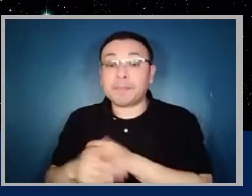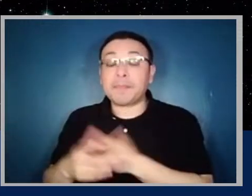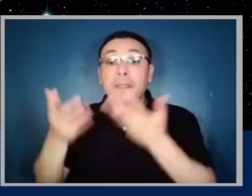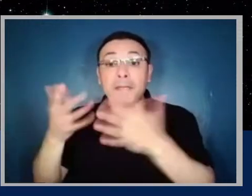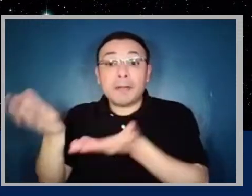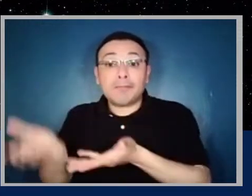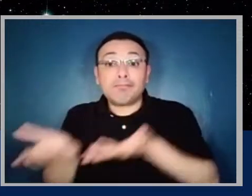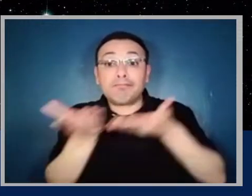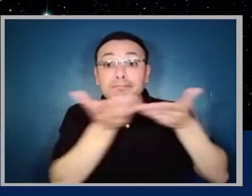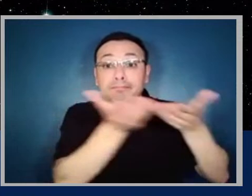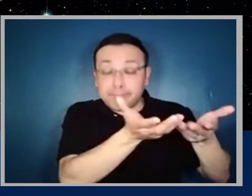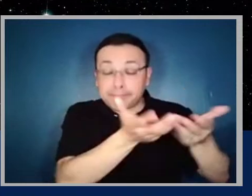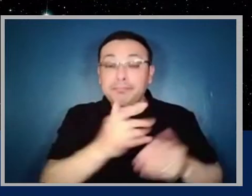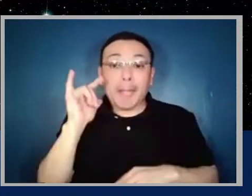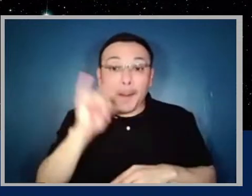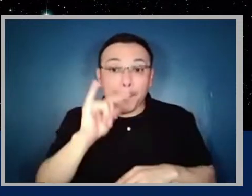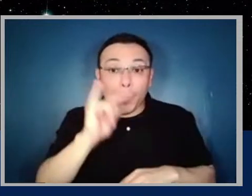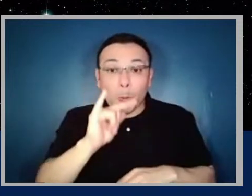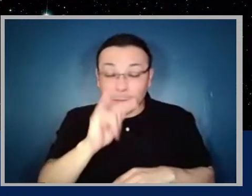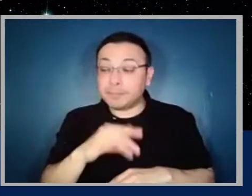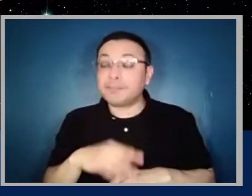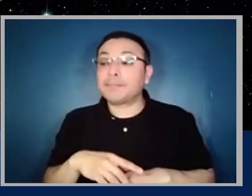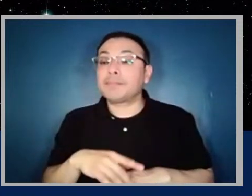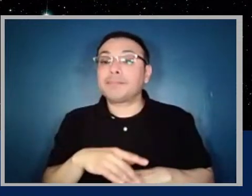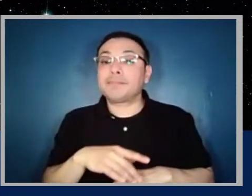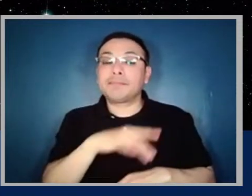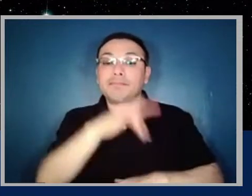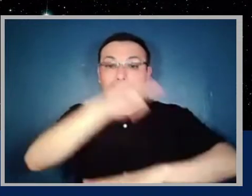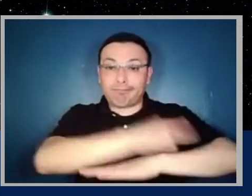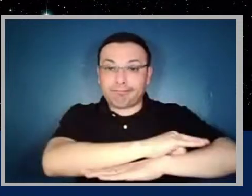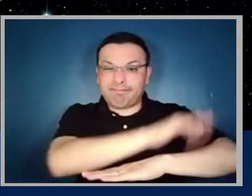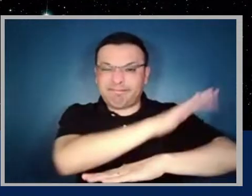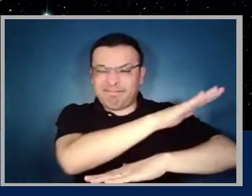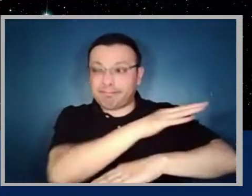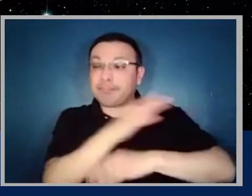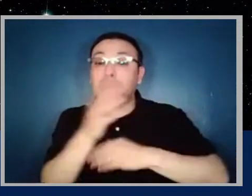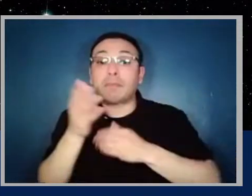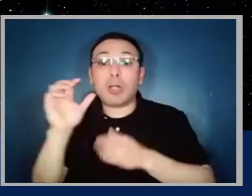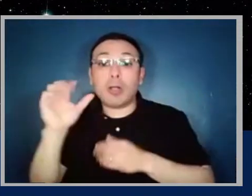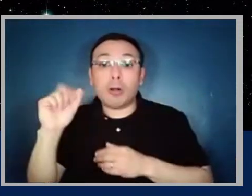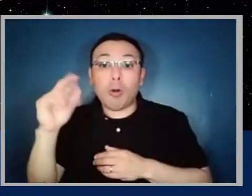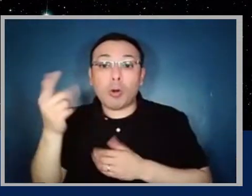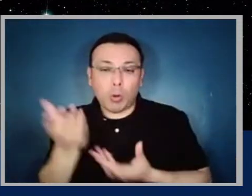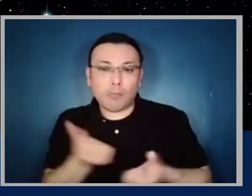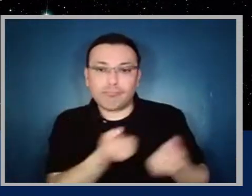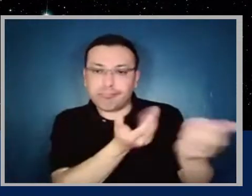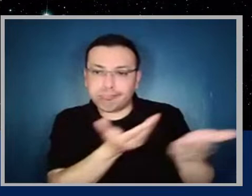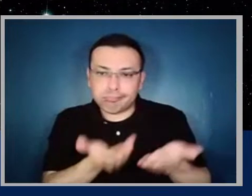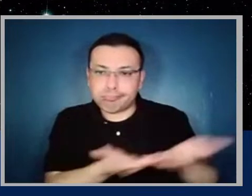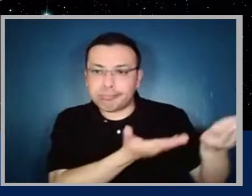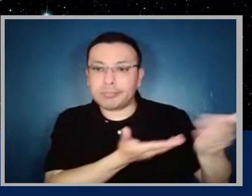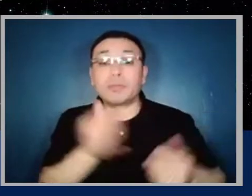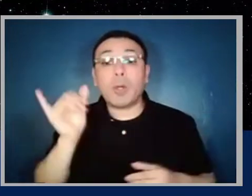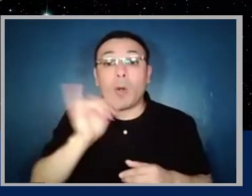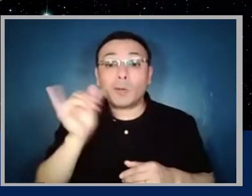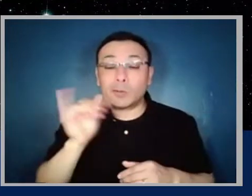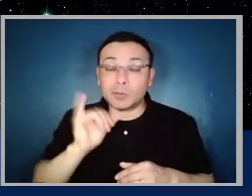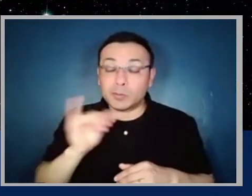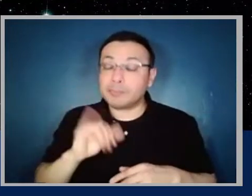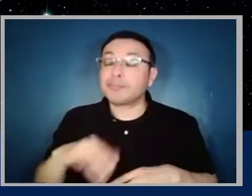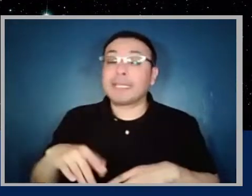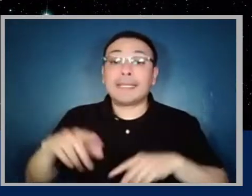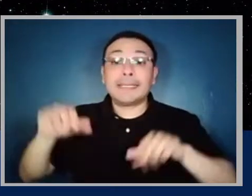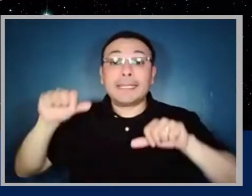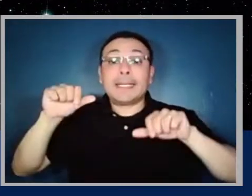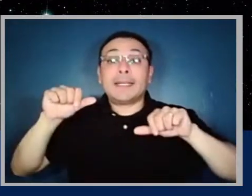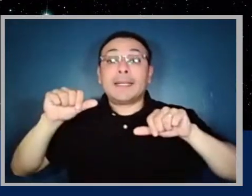the cargo that's coming back from the International Space Station, and where we do what's called baseline data collection science, which